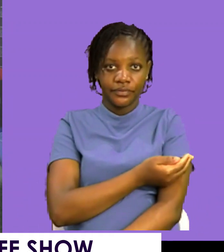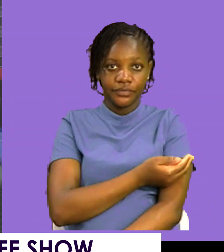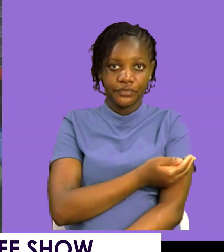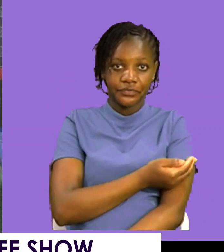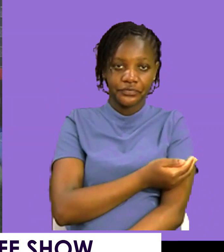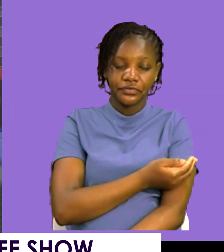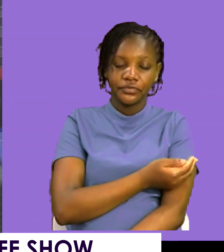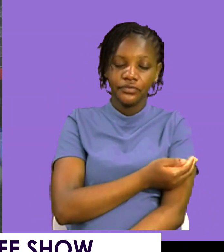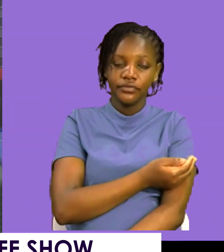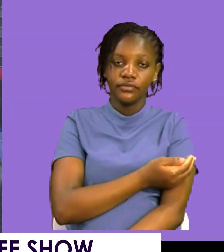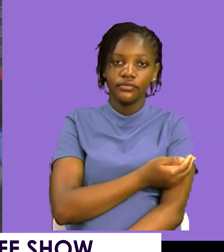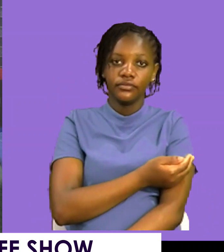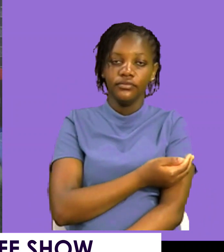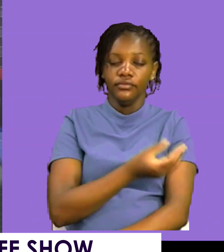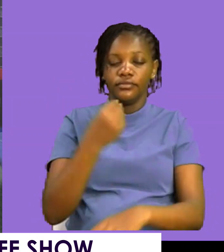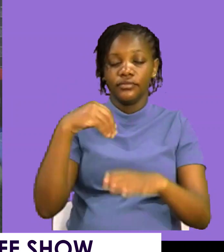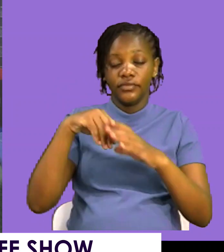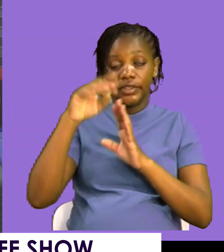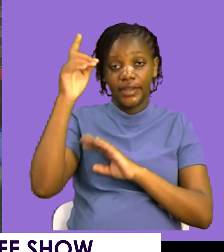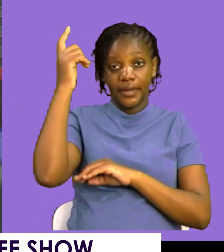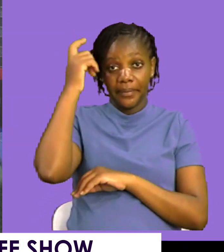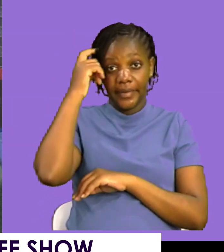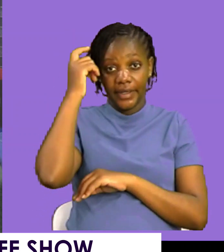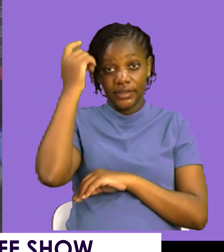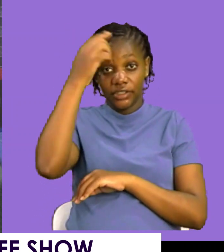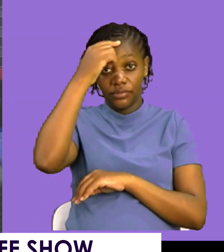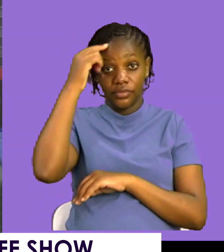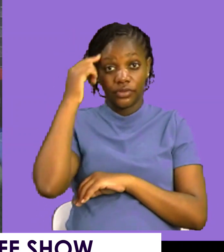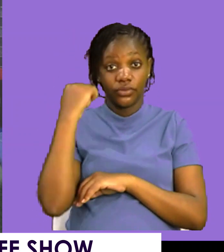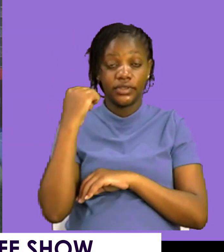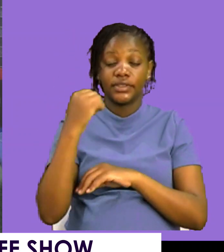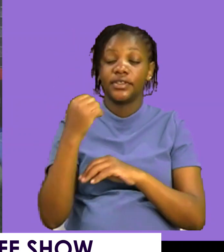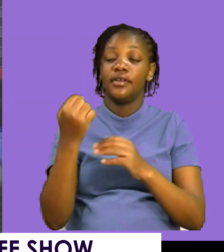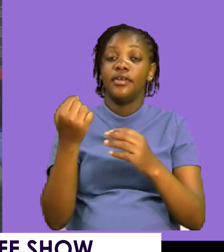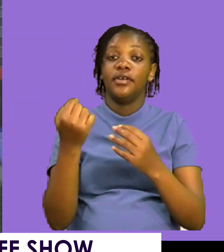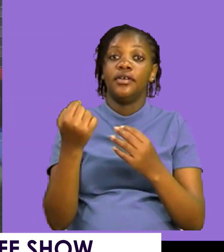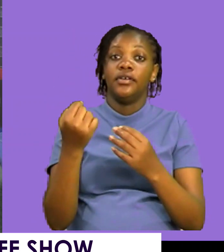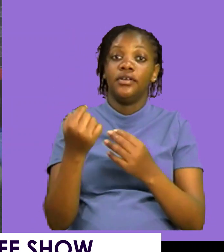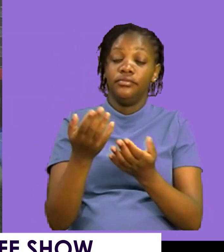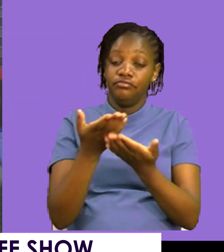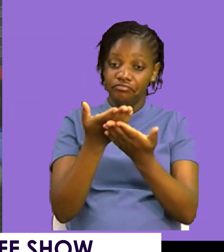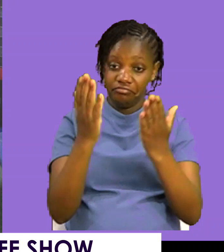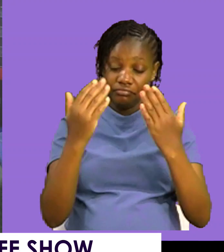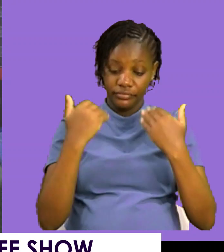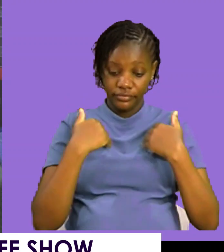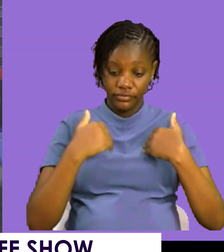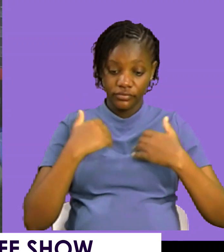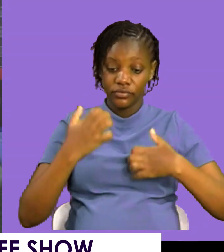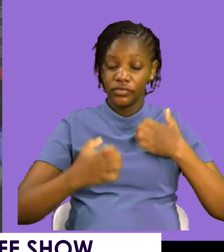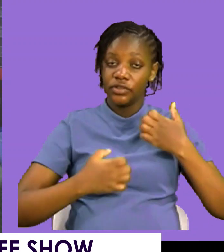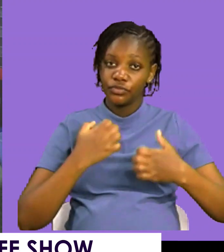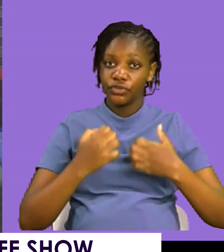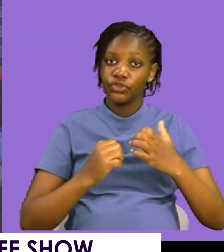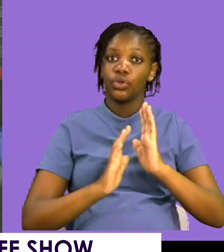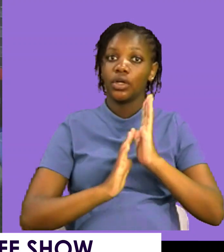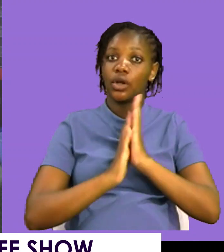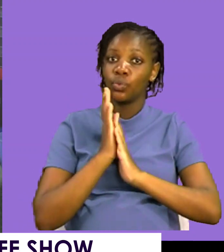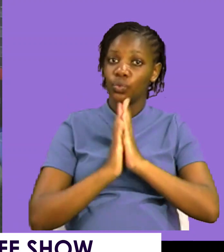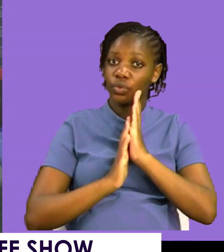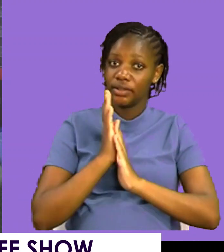in the soul, in the mind. Because right there lies emotions, lies will,